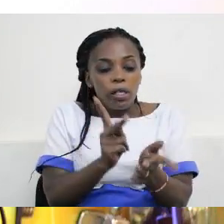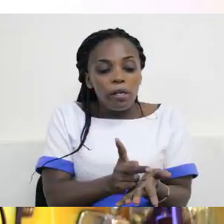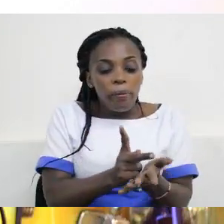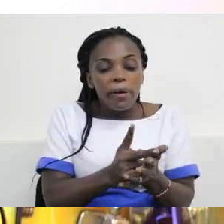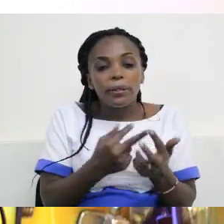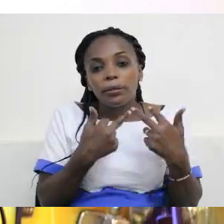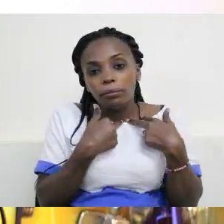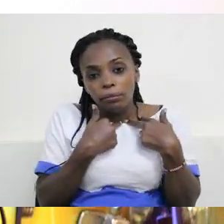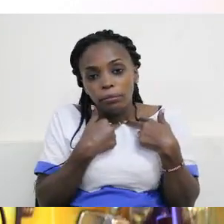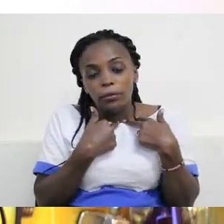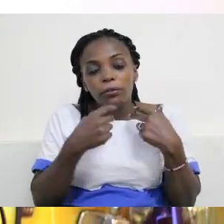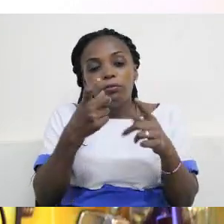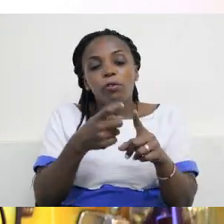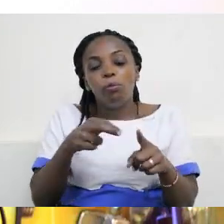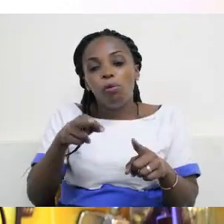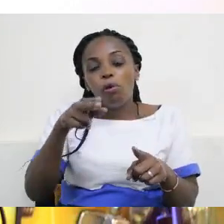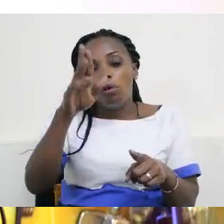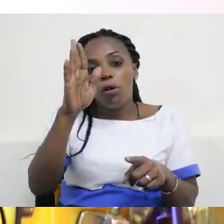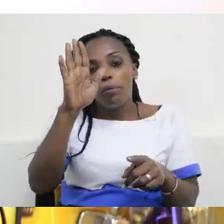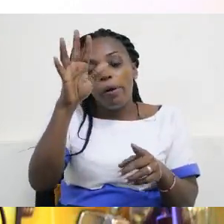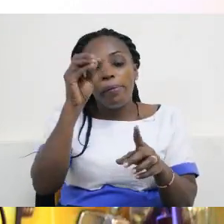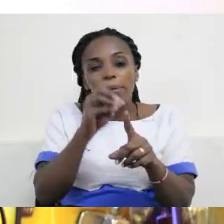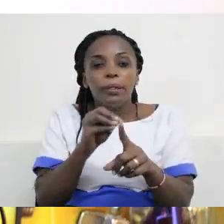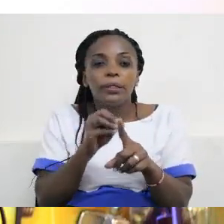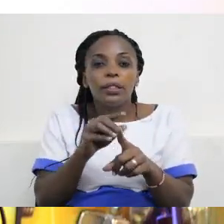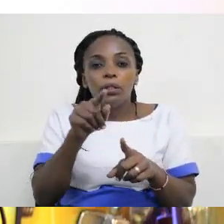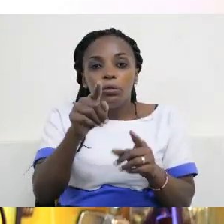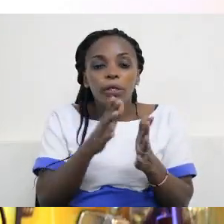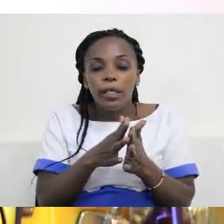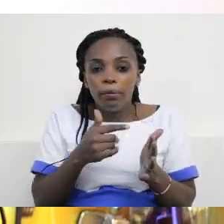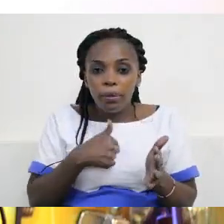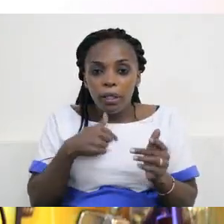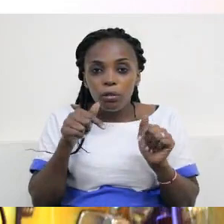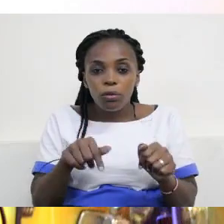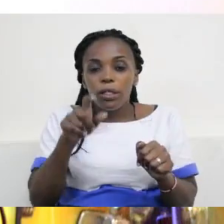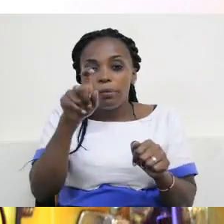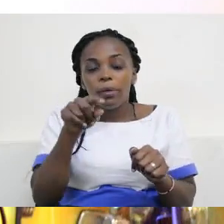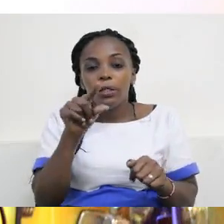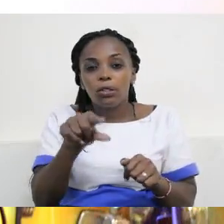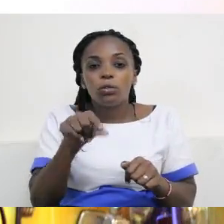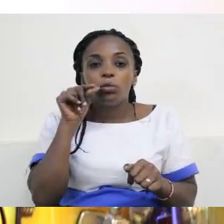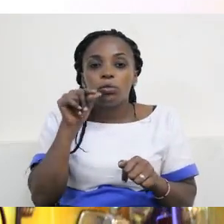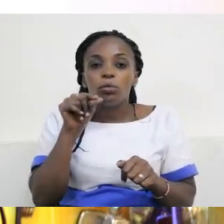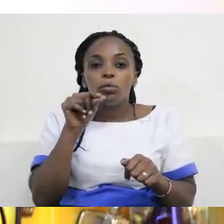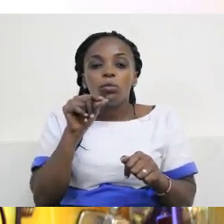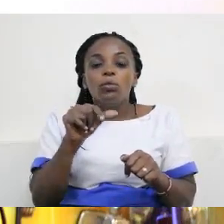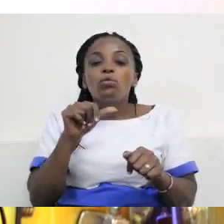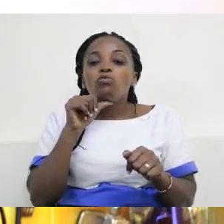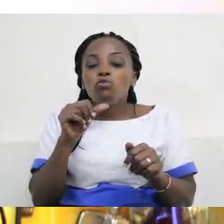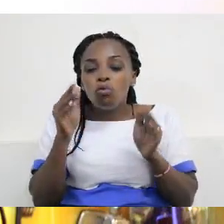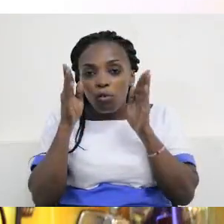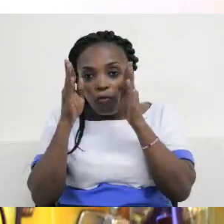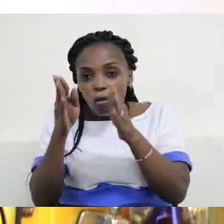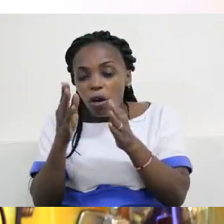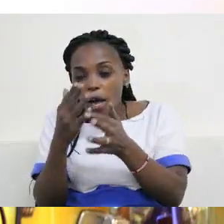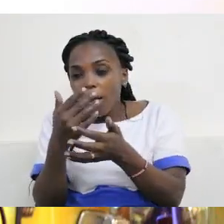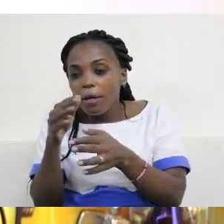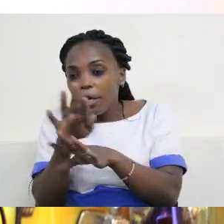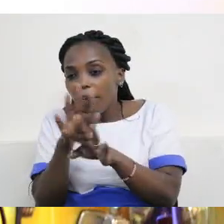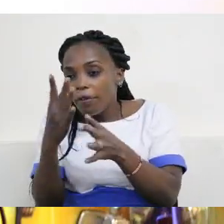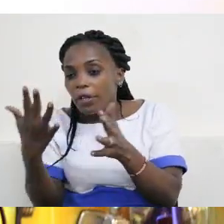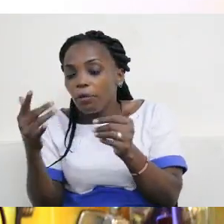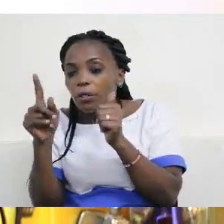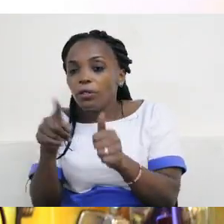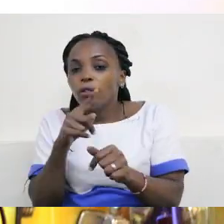keep us from walking in God's purposes. You and I today have to choose to not focus on everything that has gone